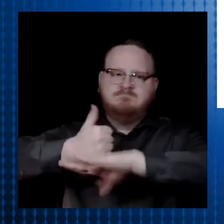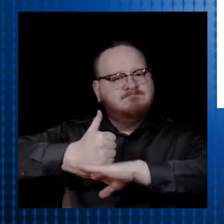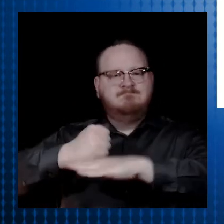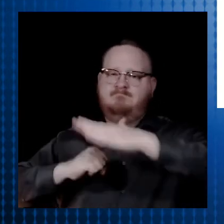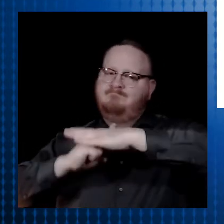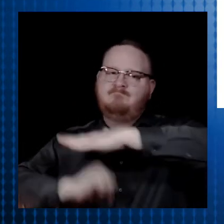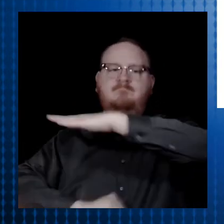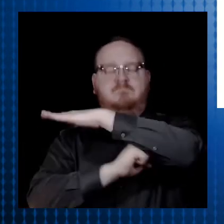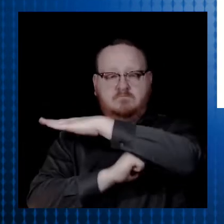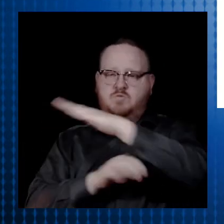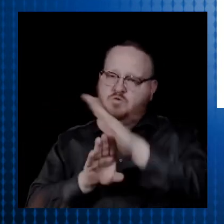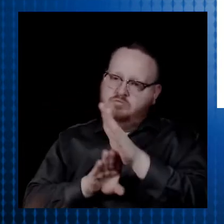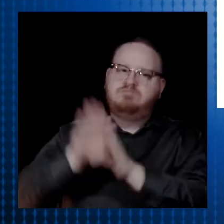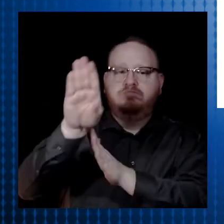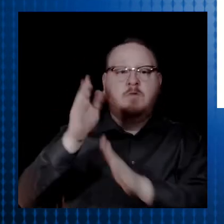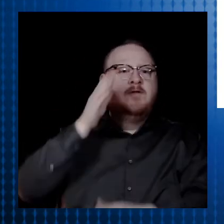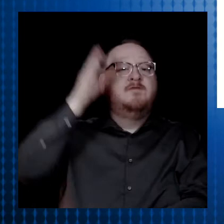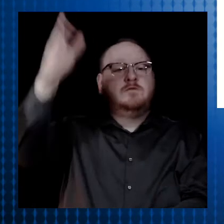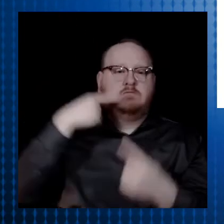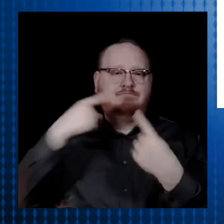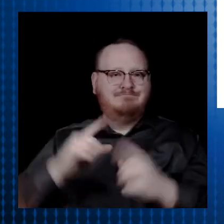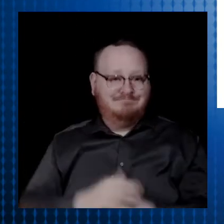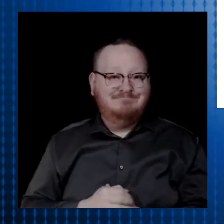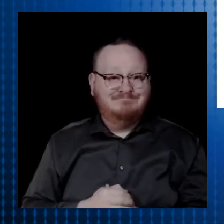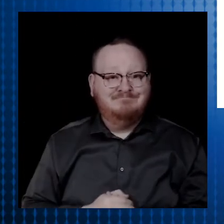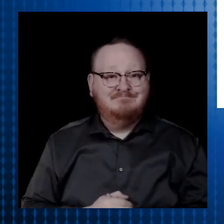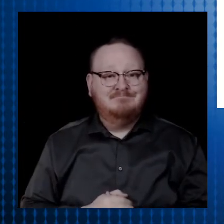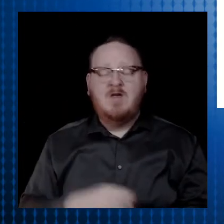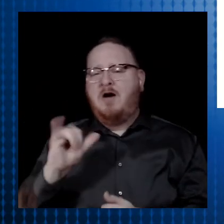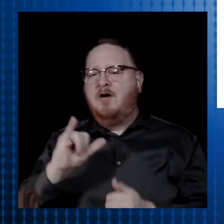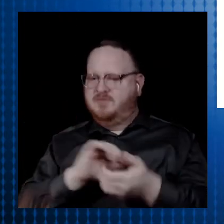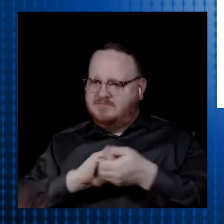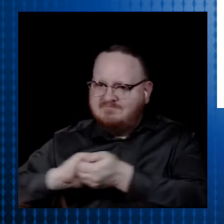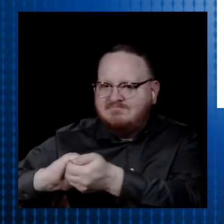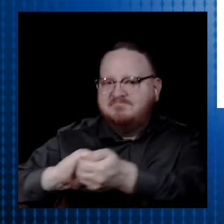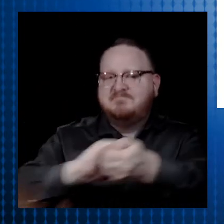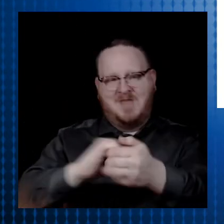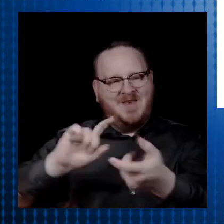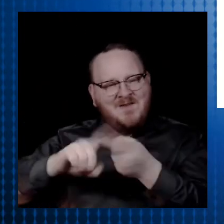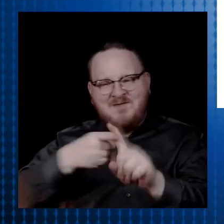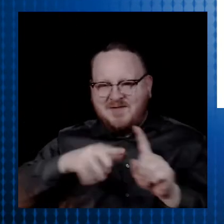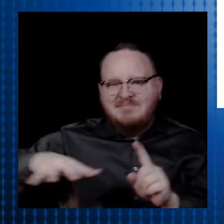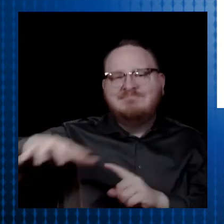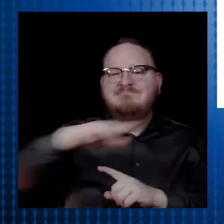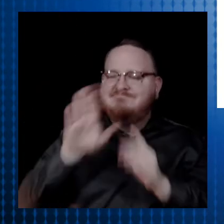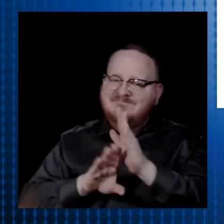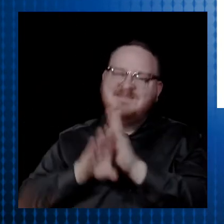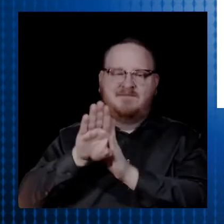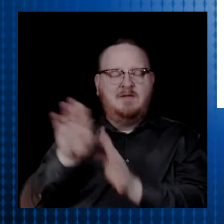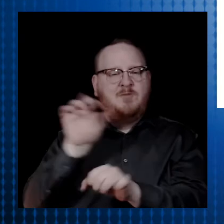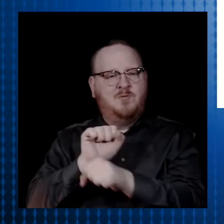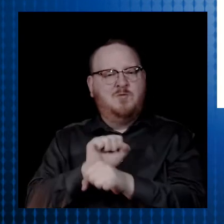foster future successes. She also loves the camaraderie and friendships that she has built working in